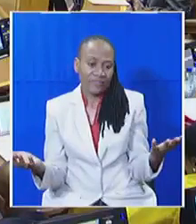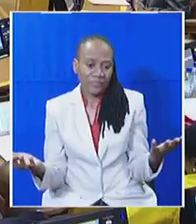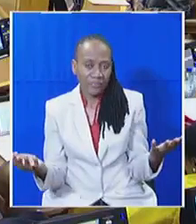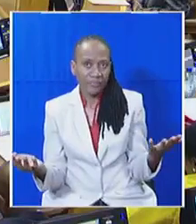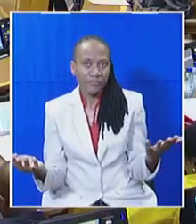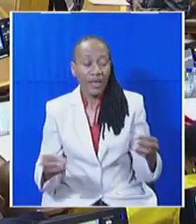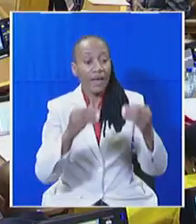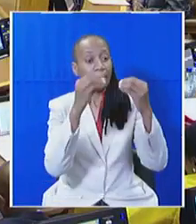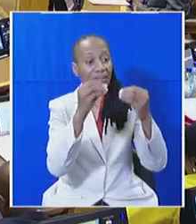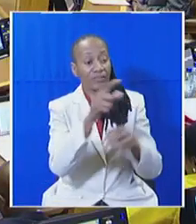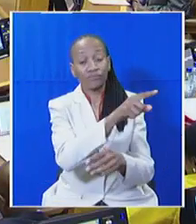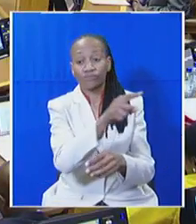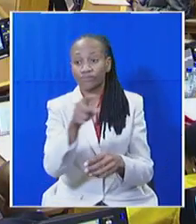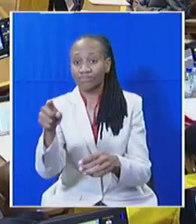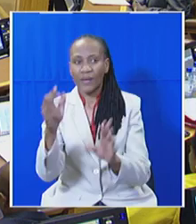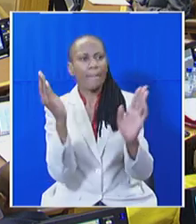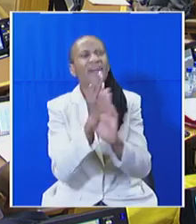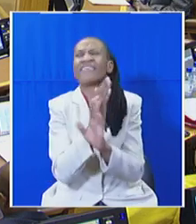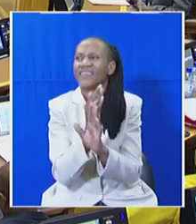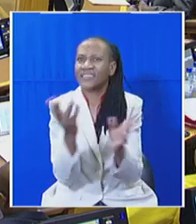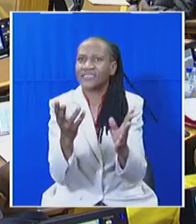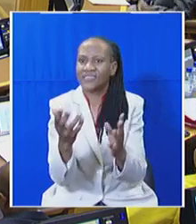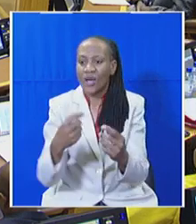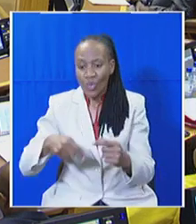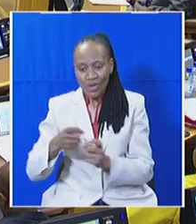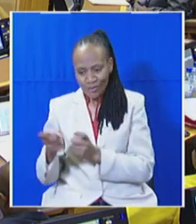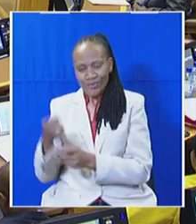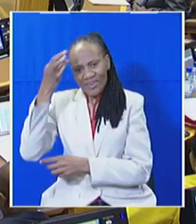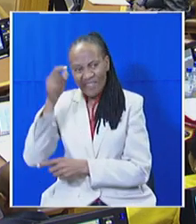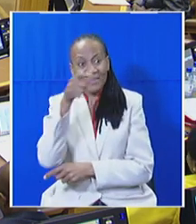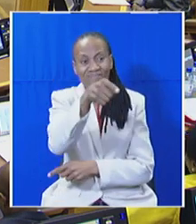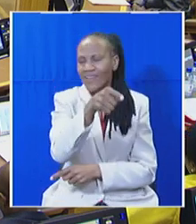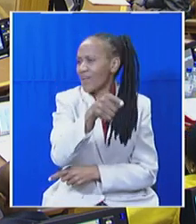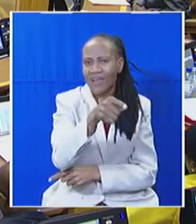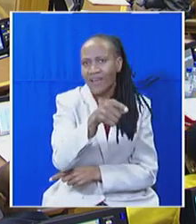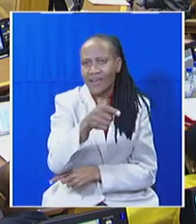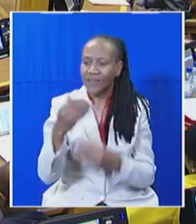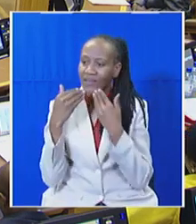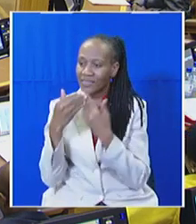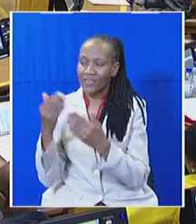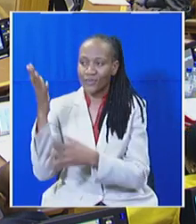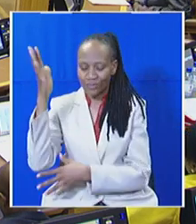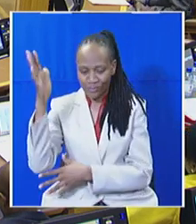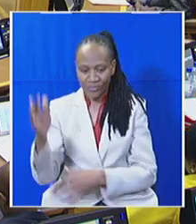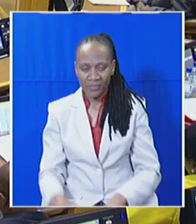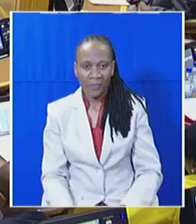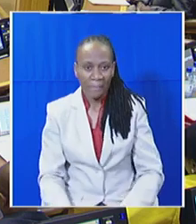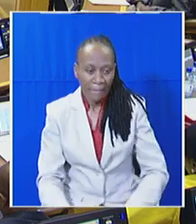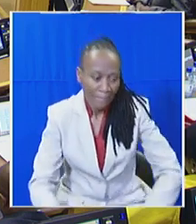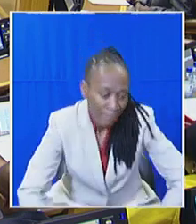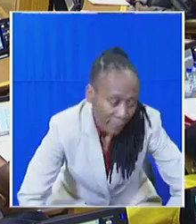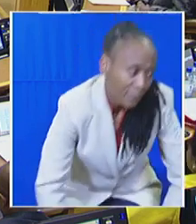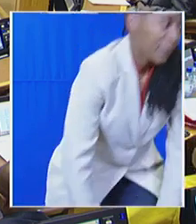Run companies, private companies, we run government. Thank you, Madam Speaker. On a point of order, Madam